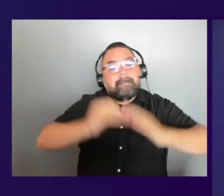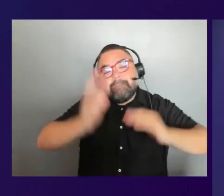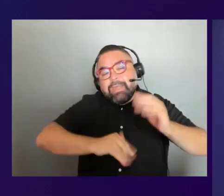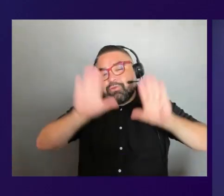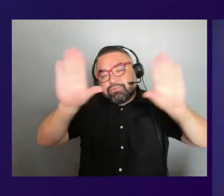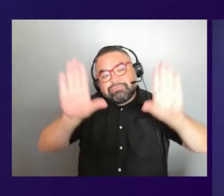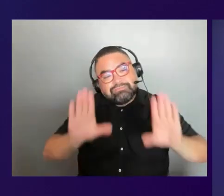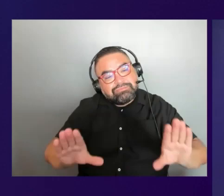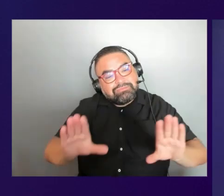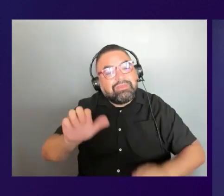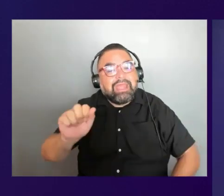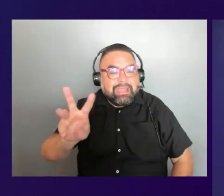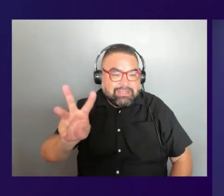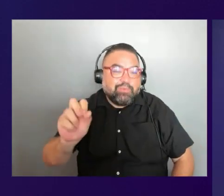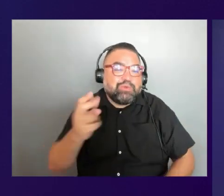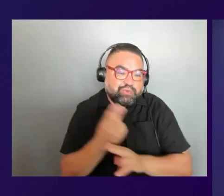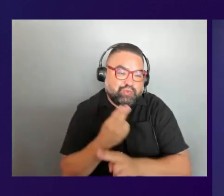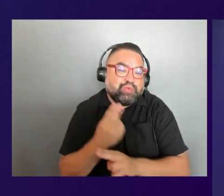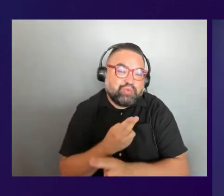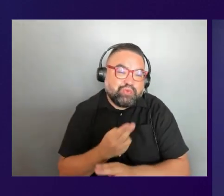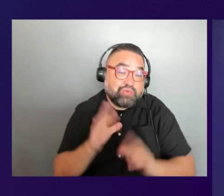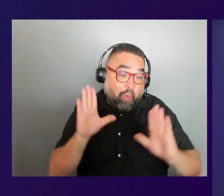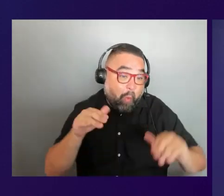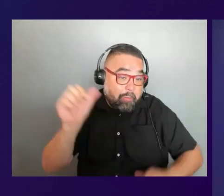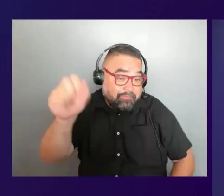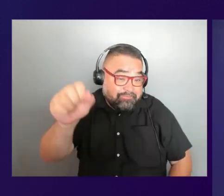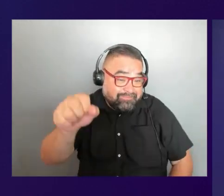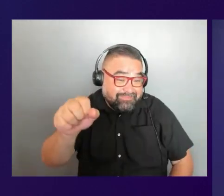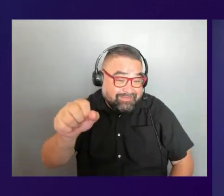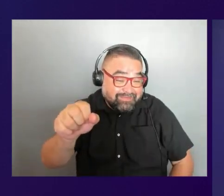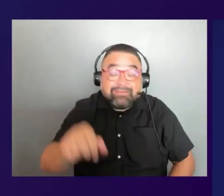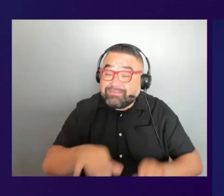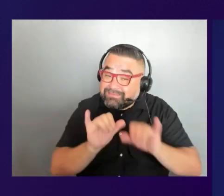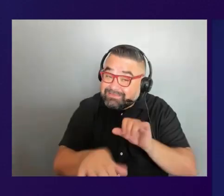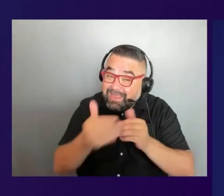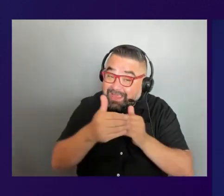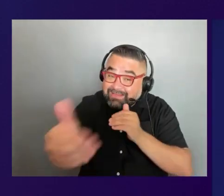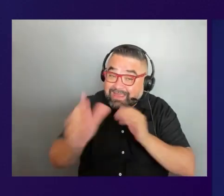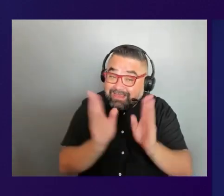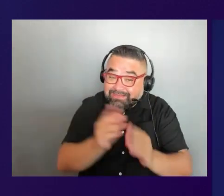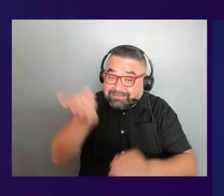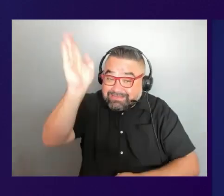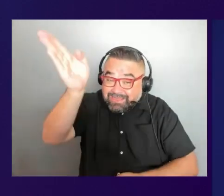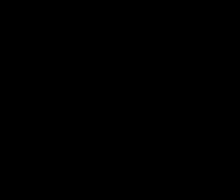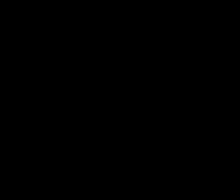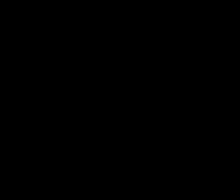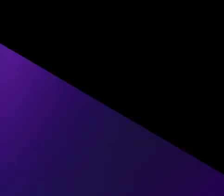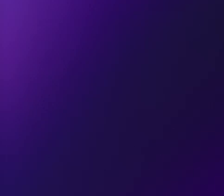little bit of that. So stick around for our next session, and we really appreciate you for watching.